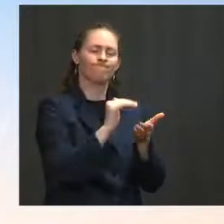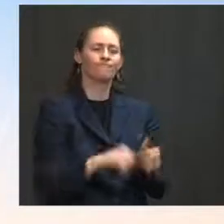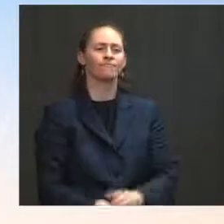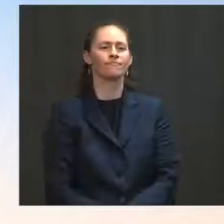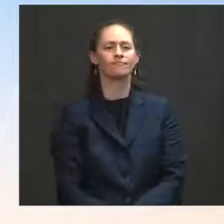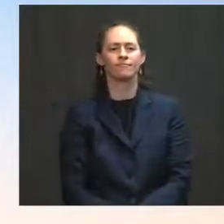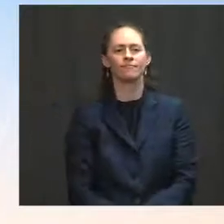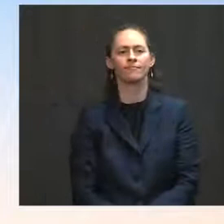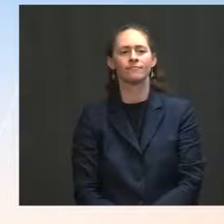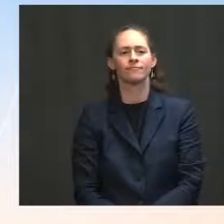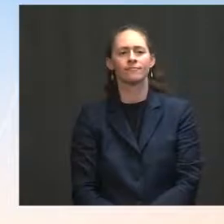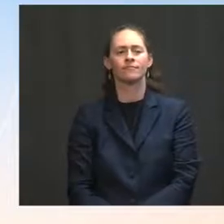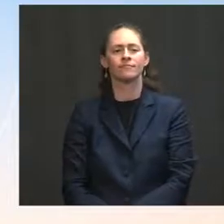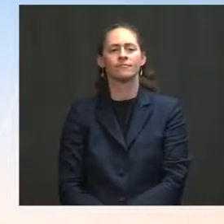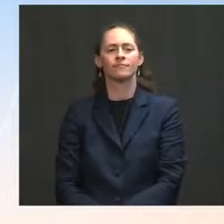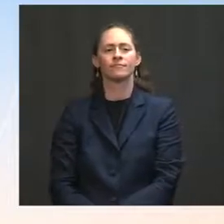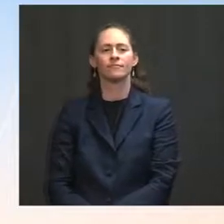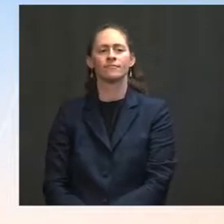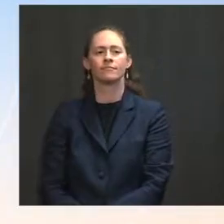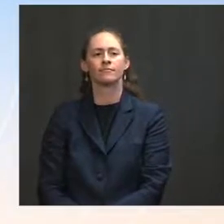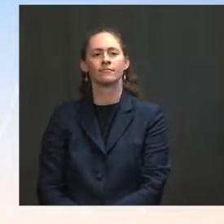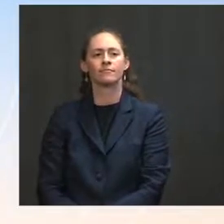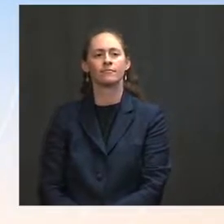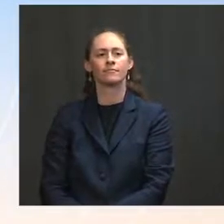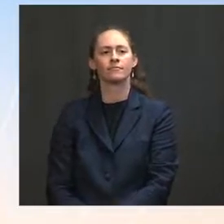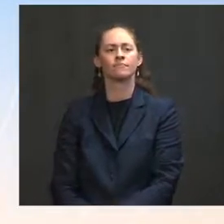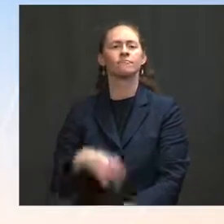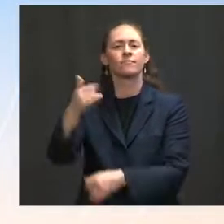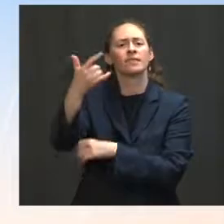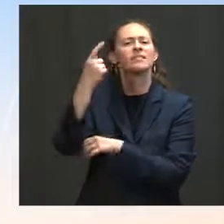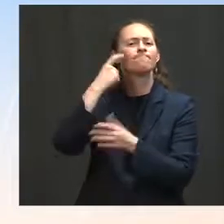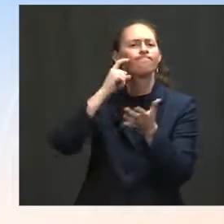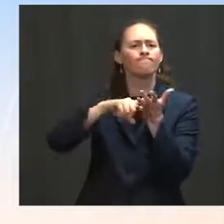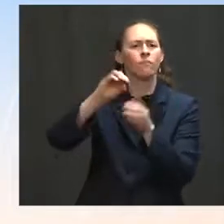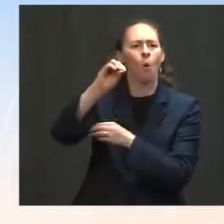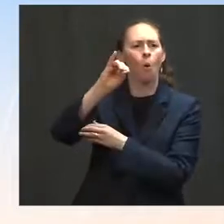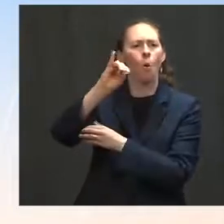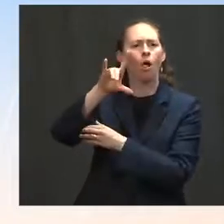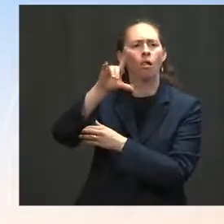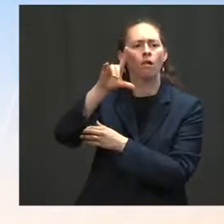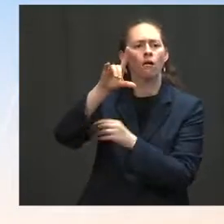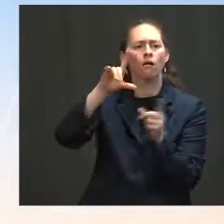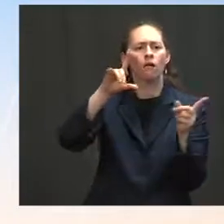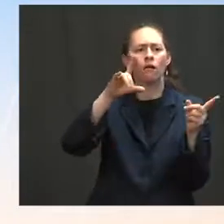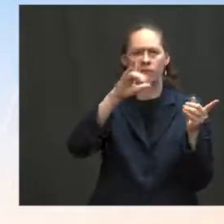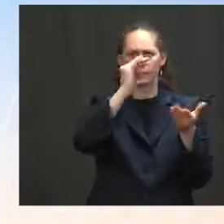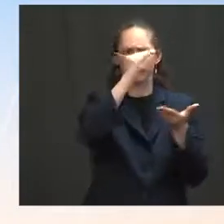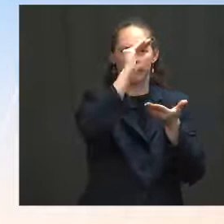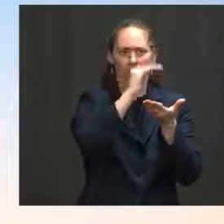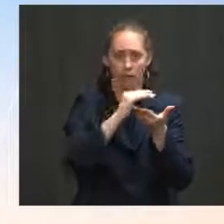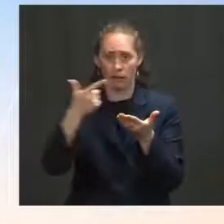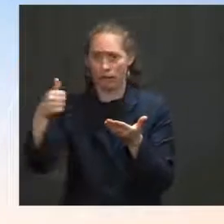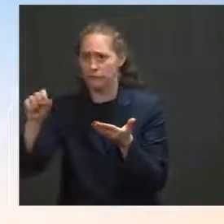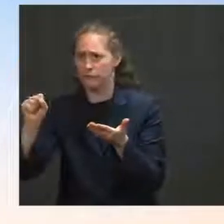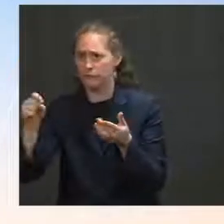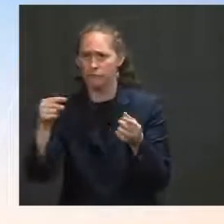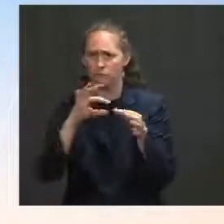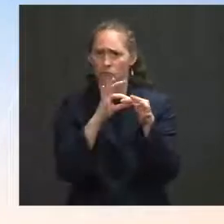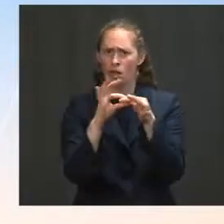impact? Is that a consideration of the administration? I don't have anything to predict on that front. Sure, go ahead. Thanks,